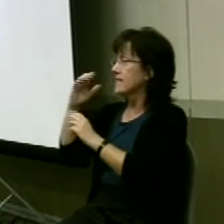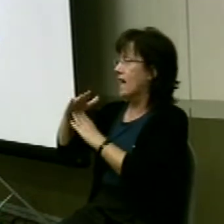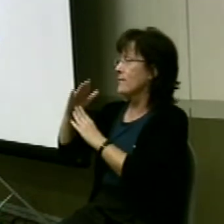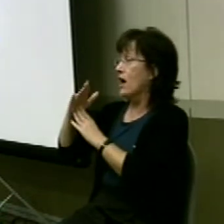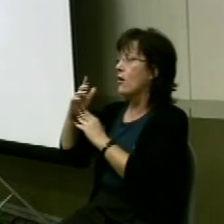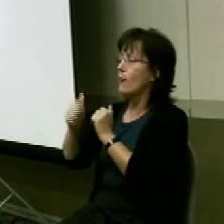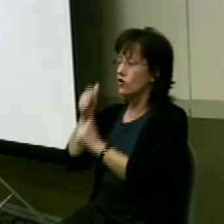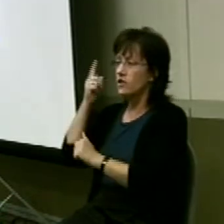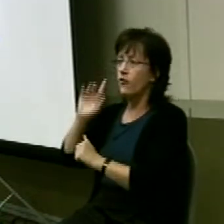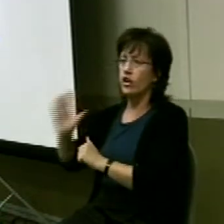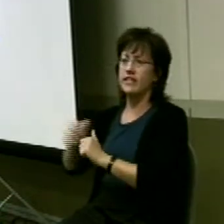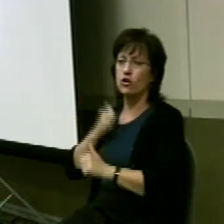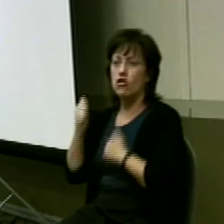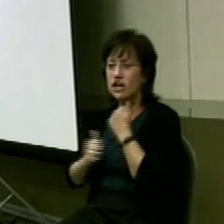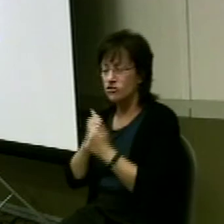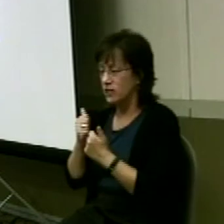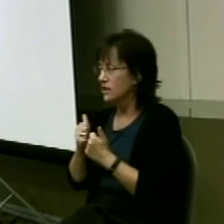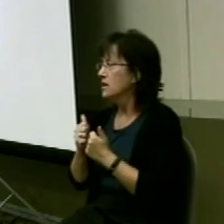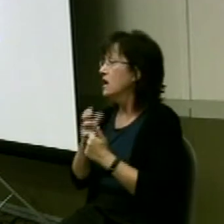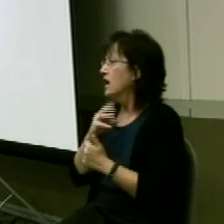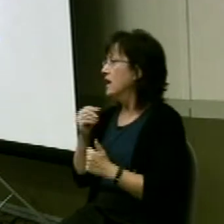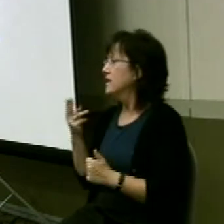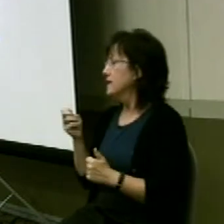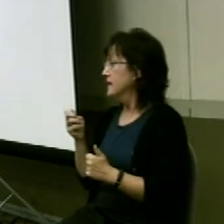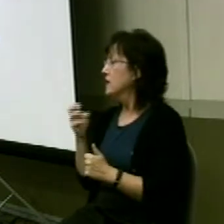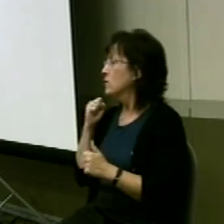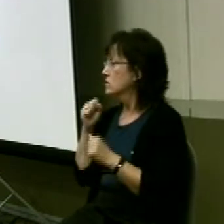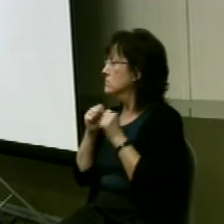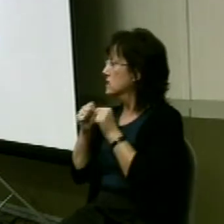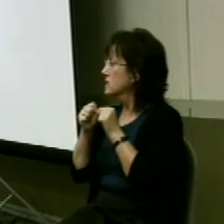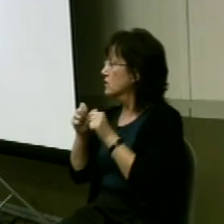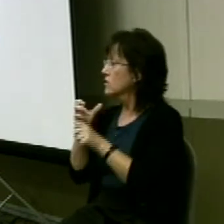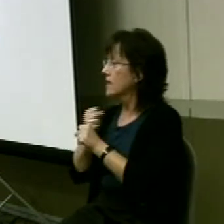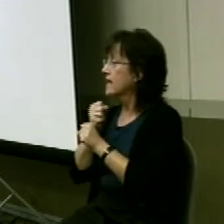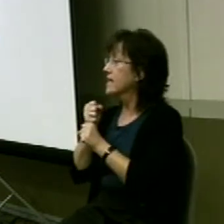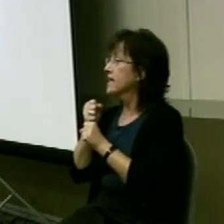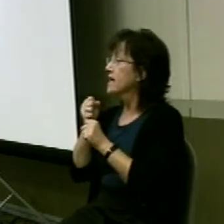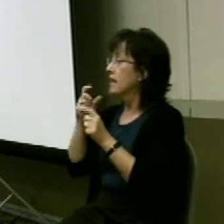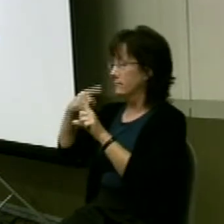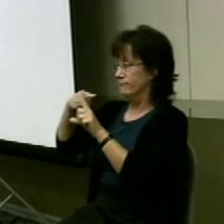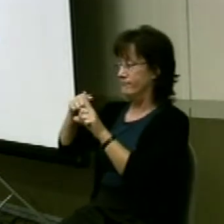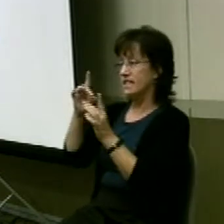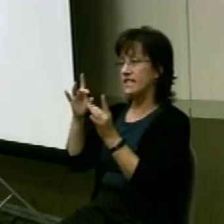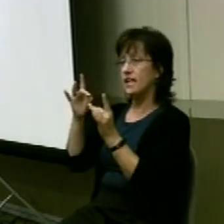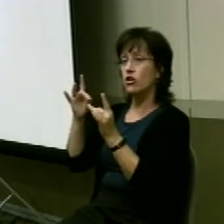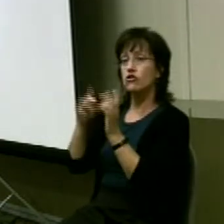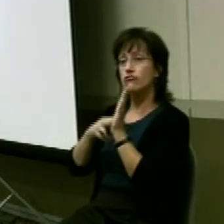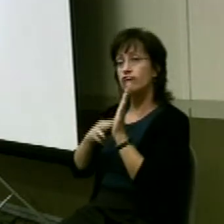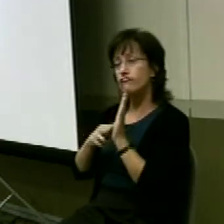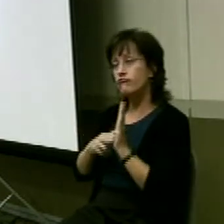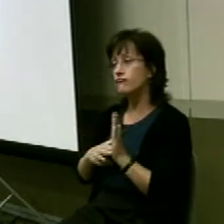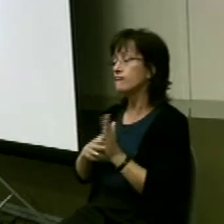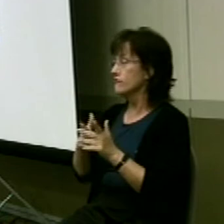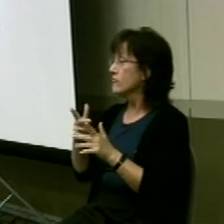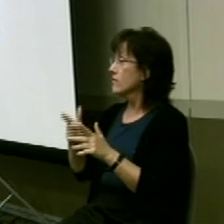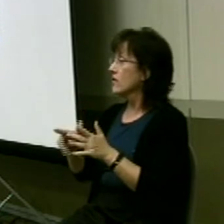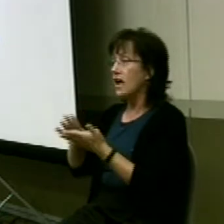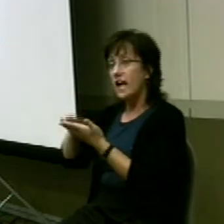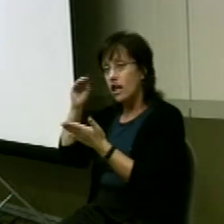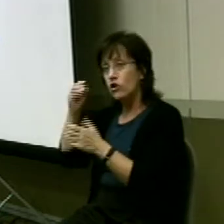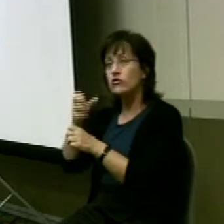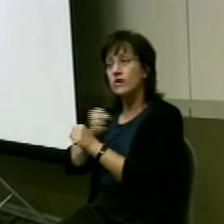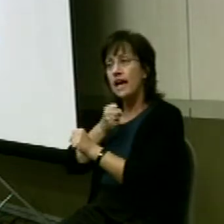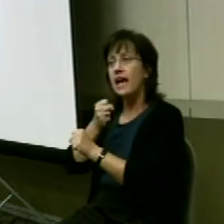did continue to get timeouts, mostly for aggression, and he was continuing getting stickers. So he had